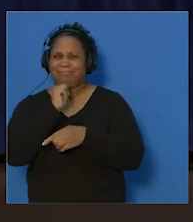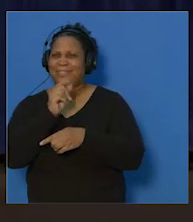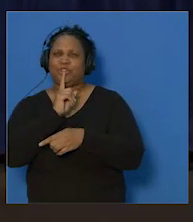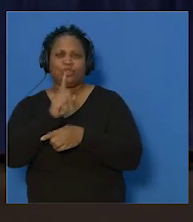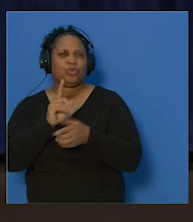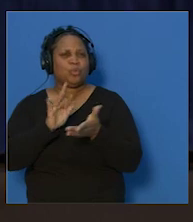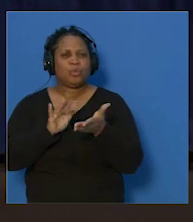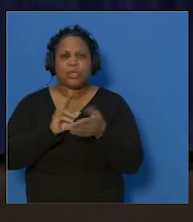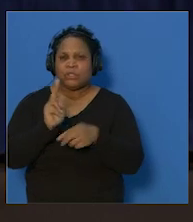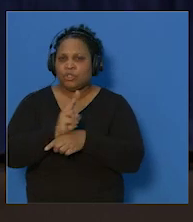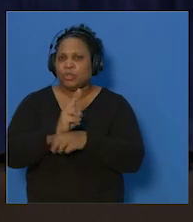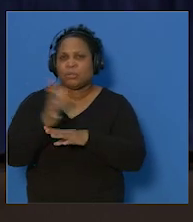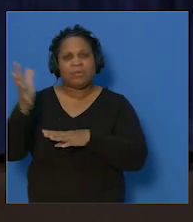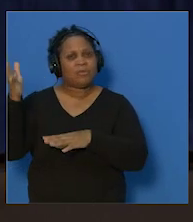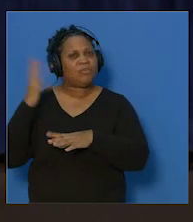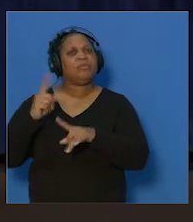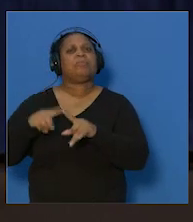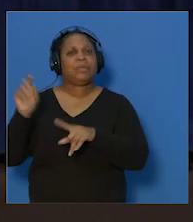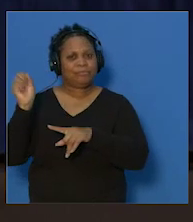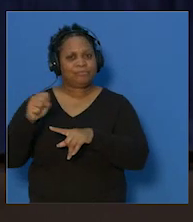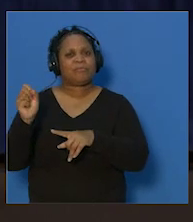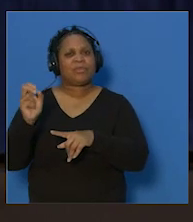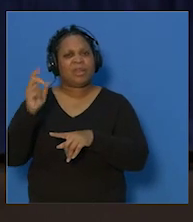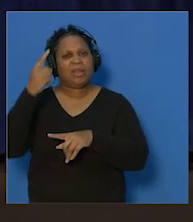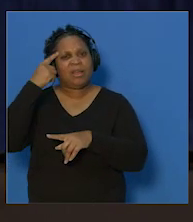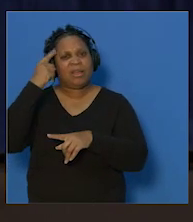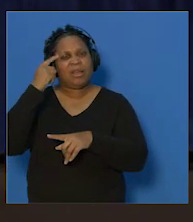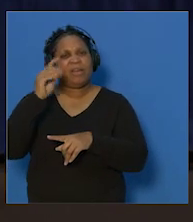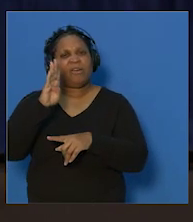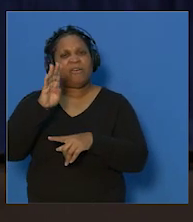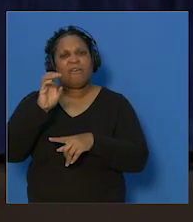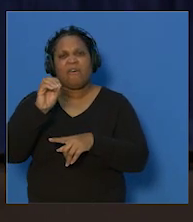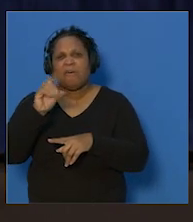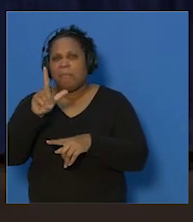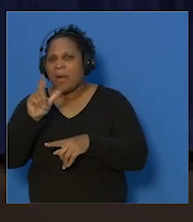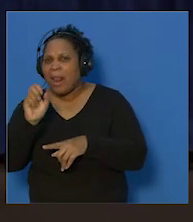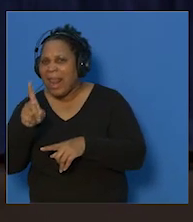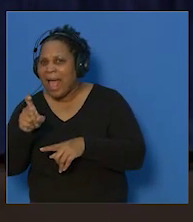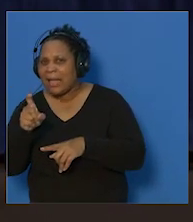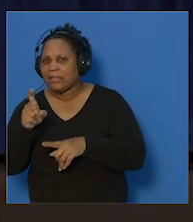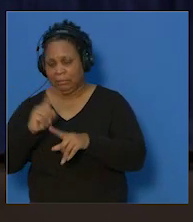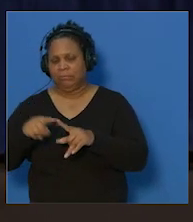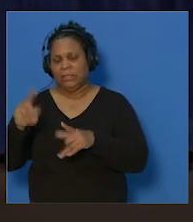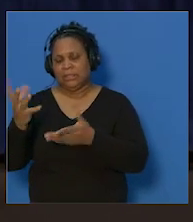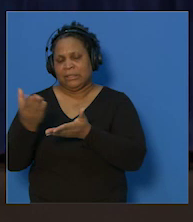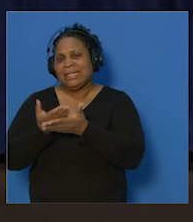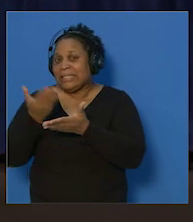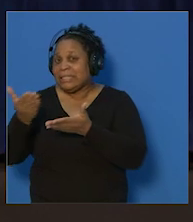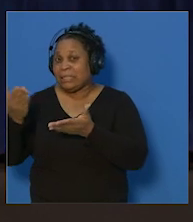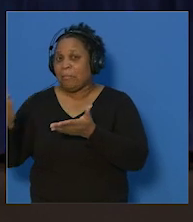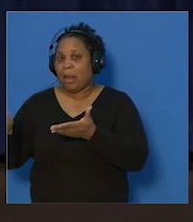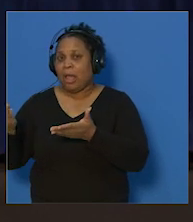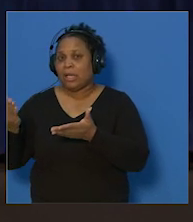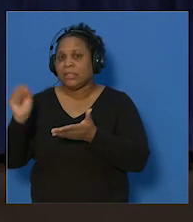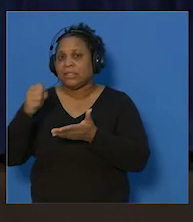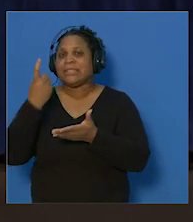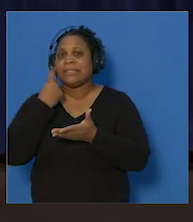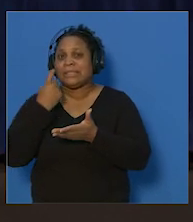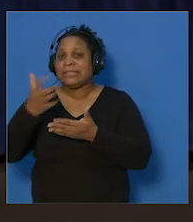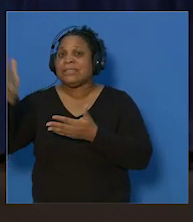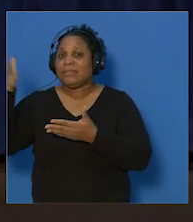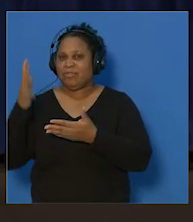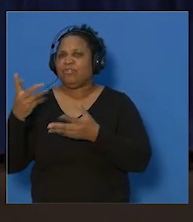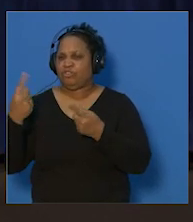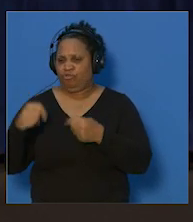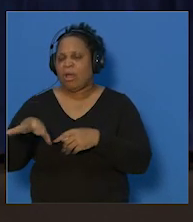used for previously, but it was previously used for, I think it was used for Ebola actually. And there are supplies that did exist, and we tried to get our hands